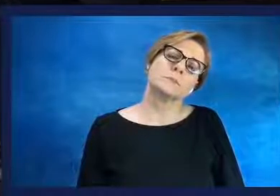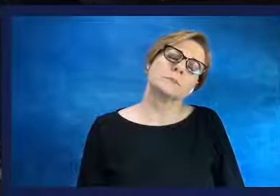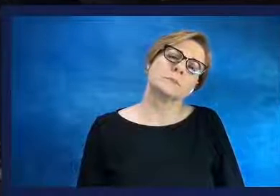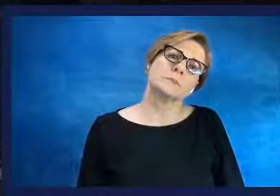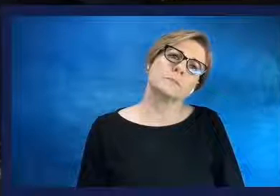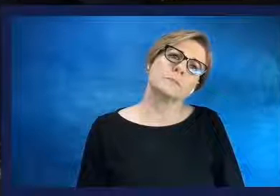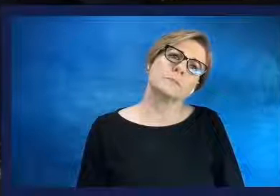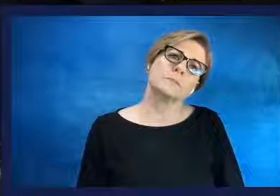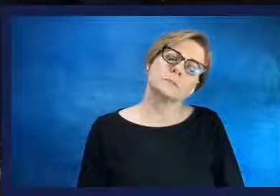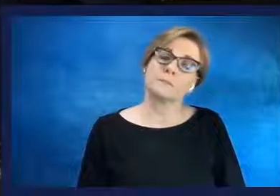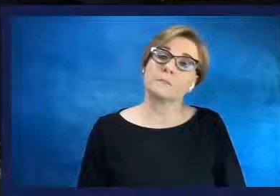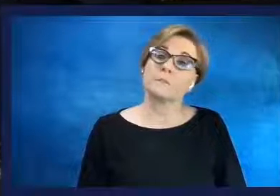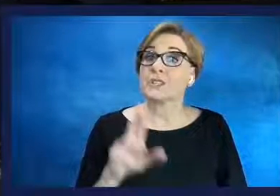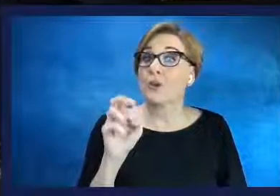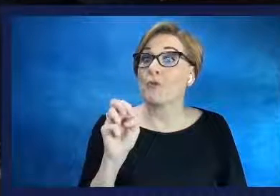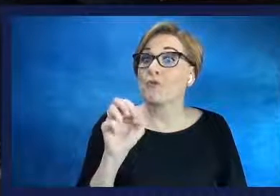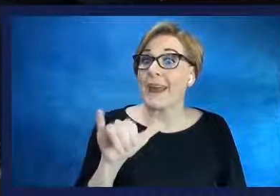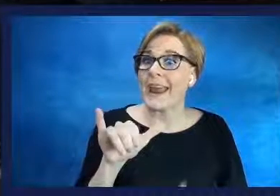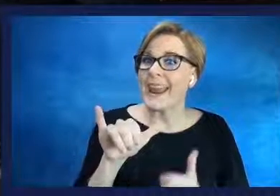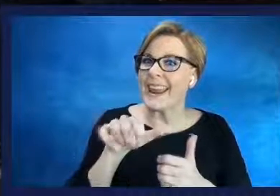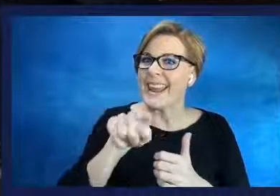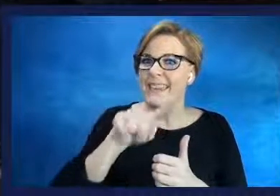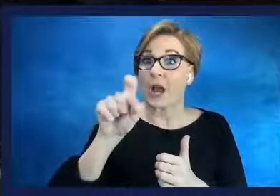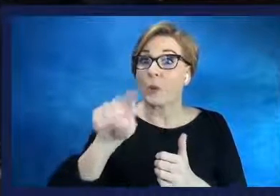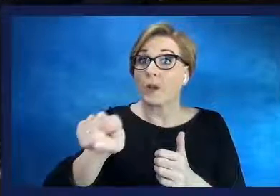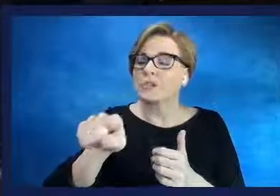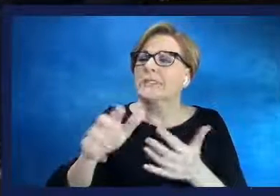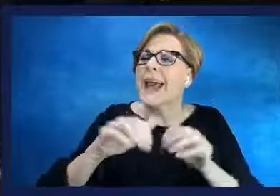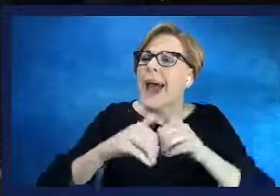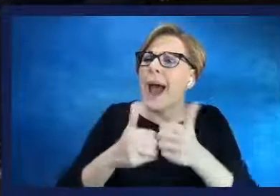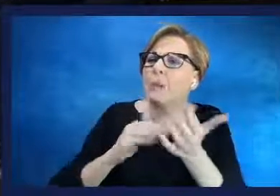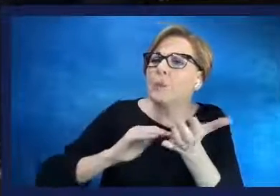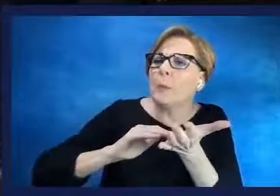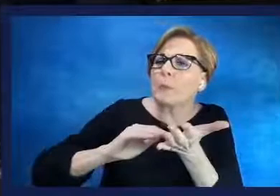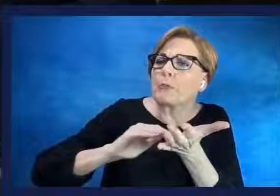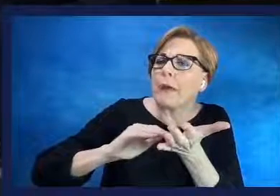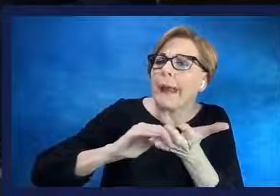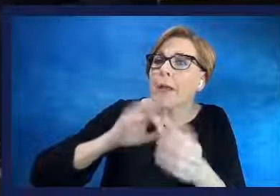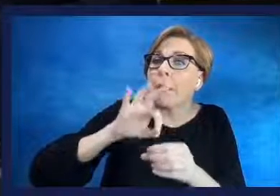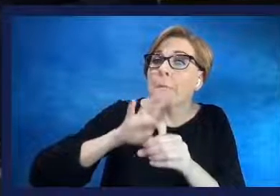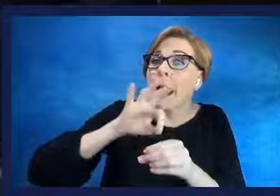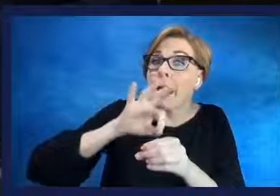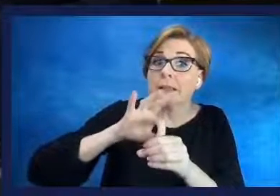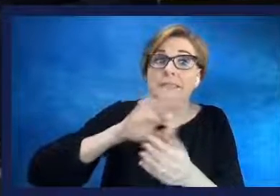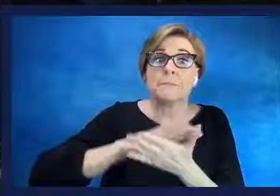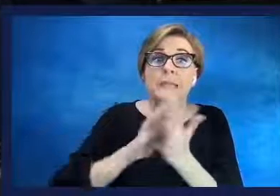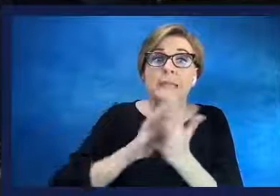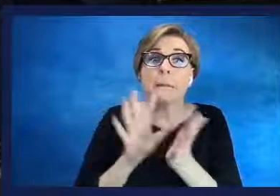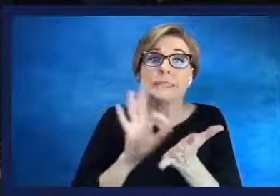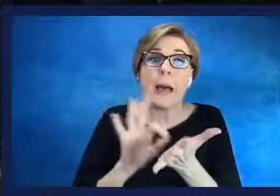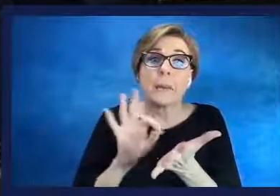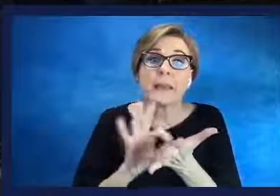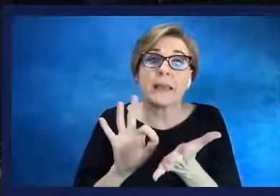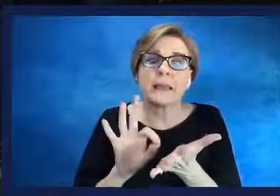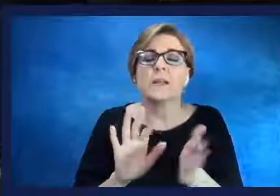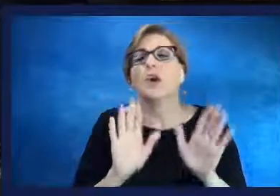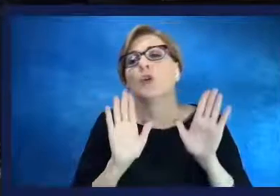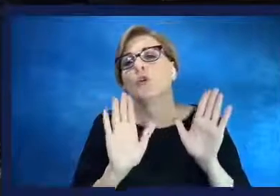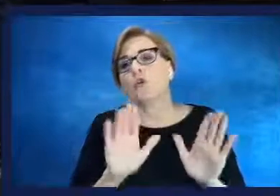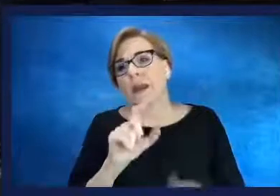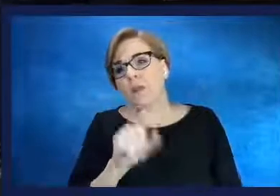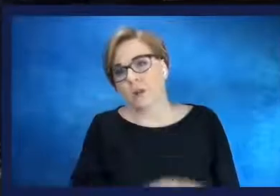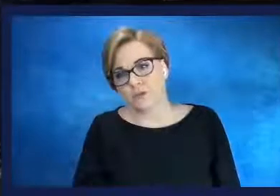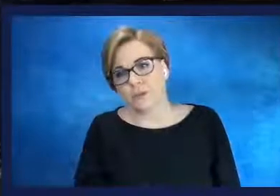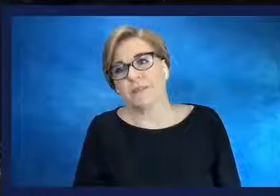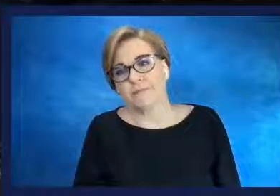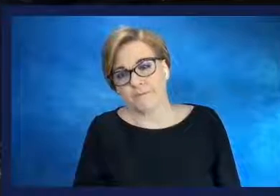about how Braille ballots are tabulated. It's one piece that I think some people don't understand. Yeah, it's a great question, always, again, very intuitive